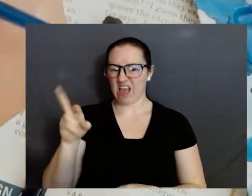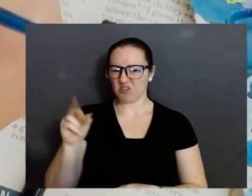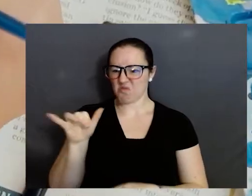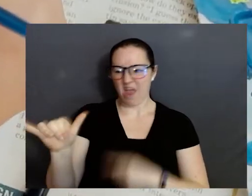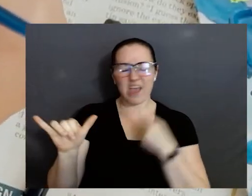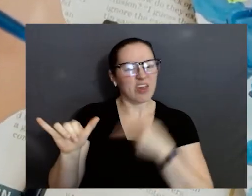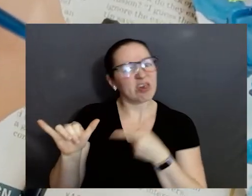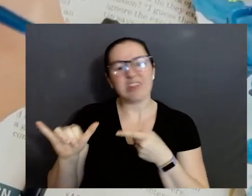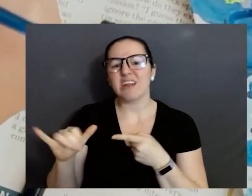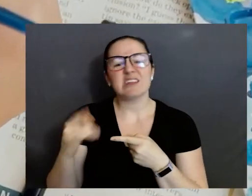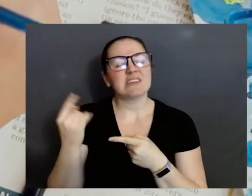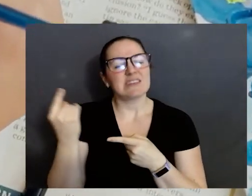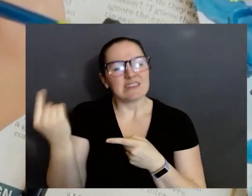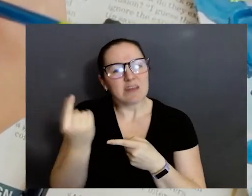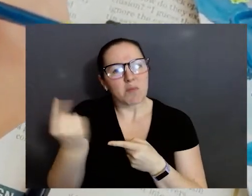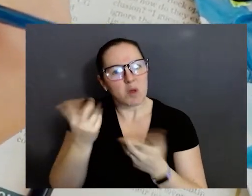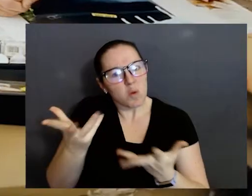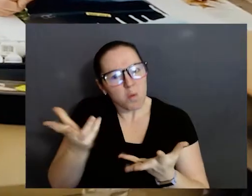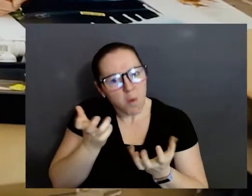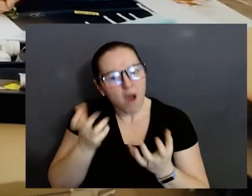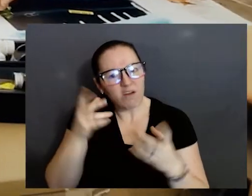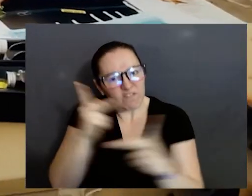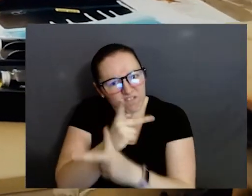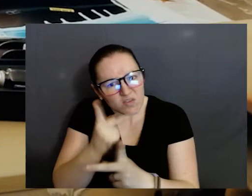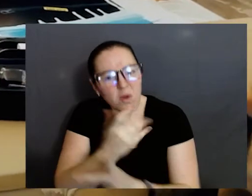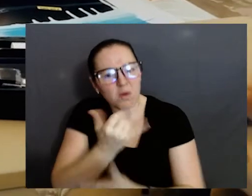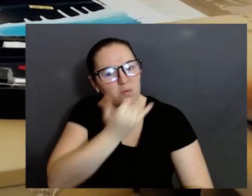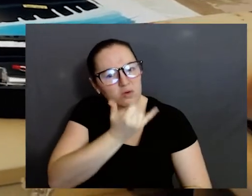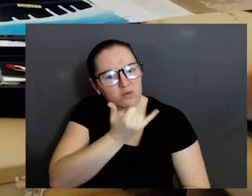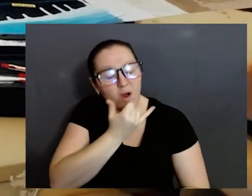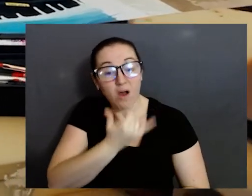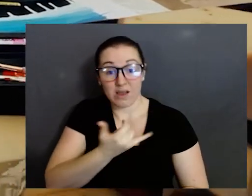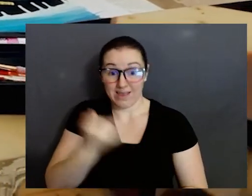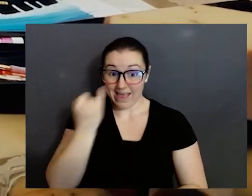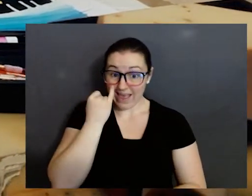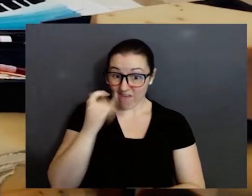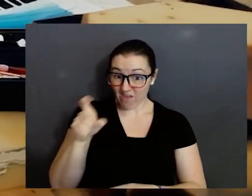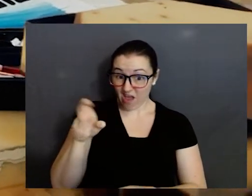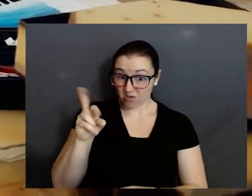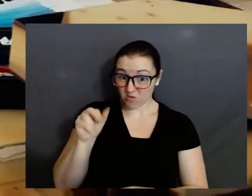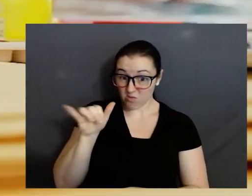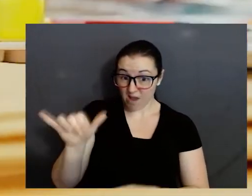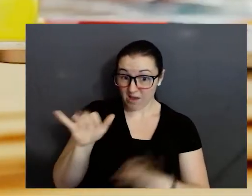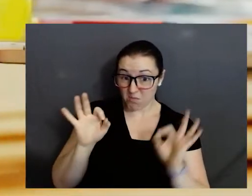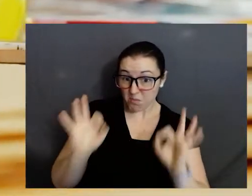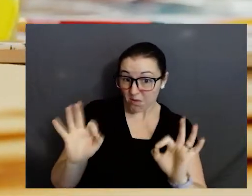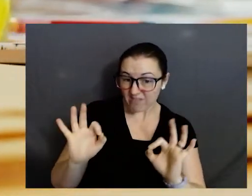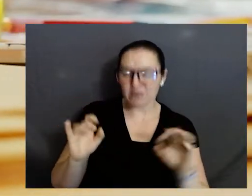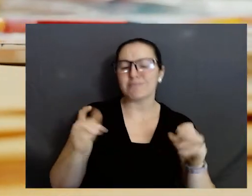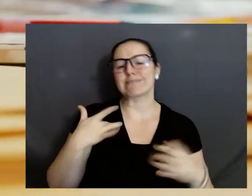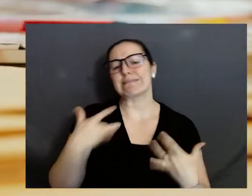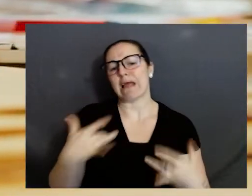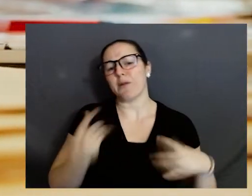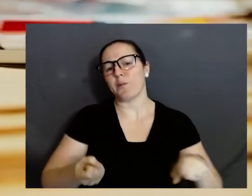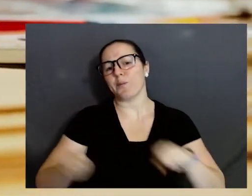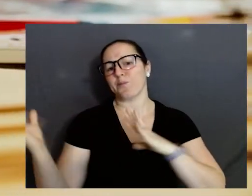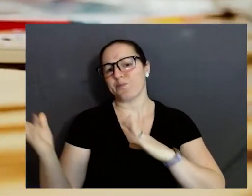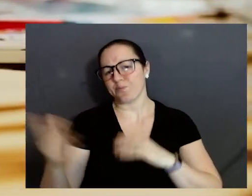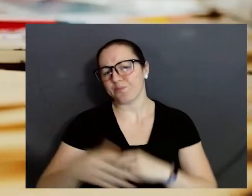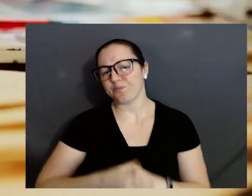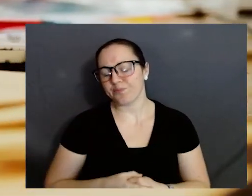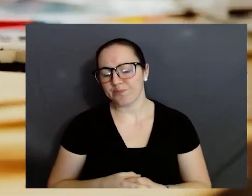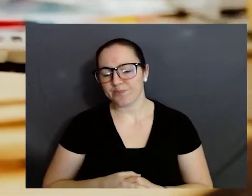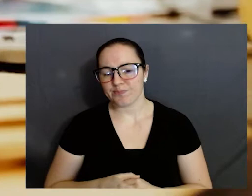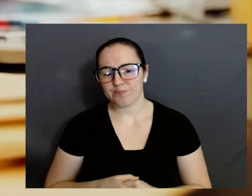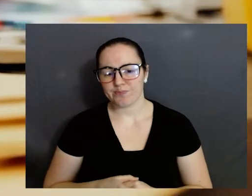The x-rays are the only things that I can really think about that you want to see what's wrong with it. The perfect ones are the ones that get